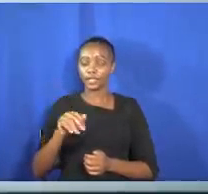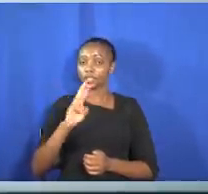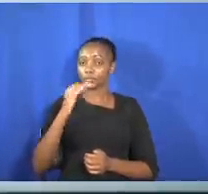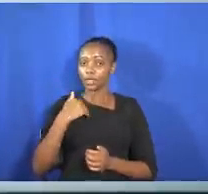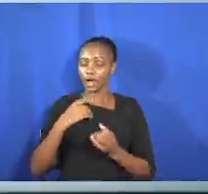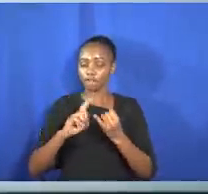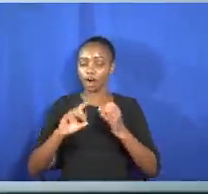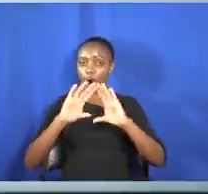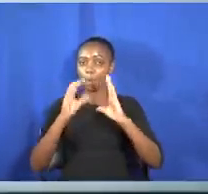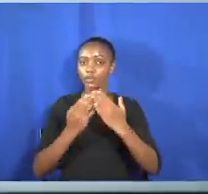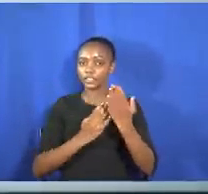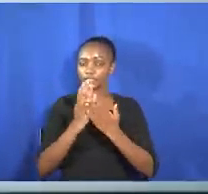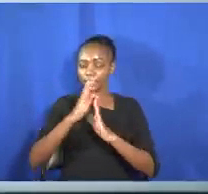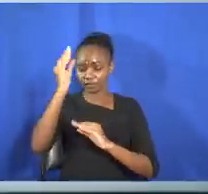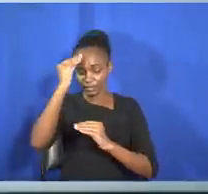service running,